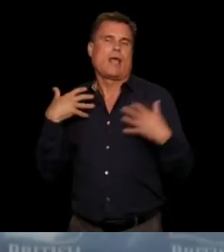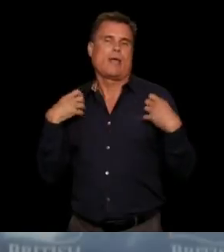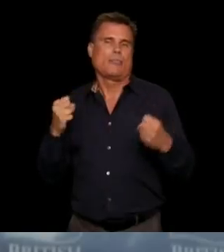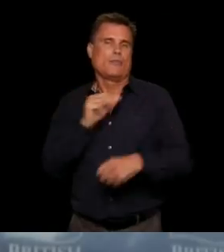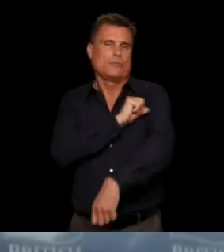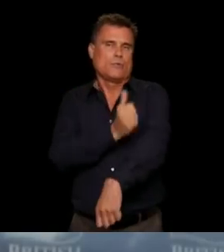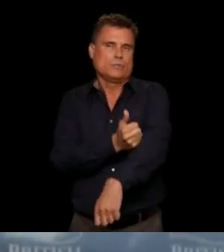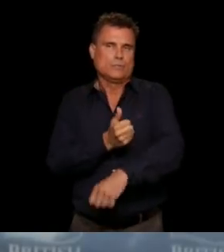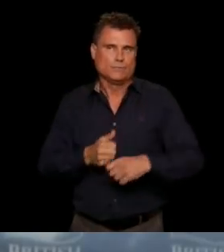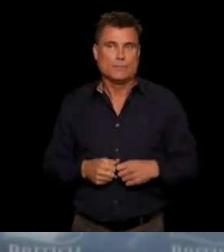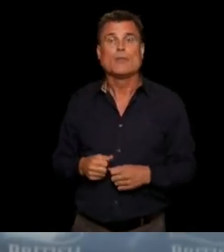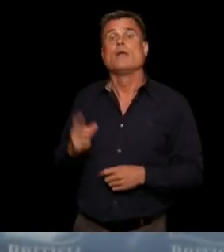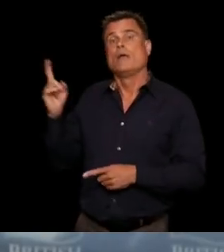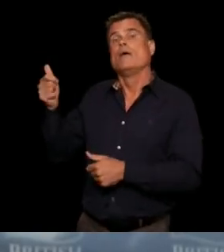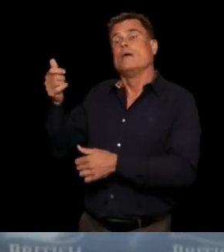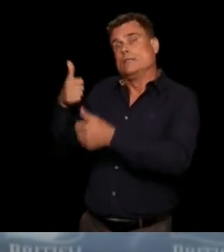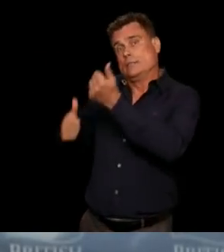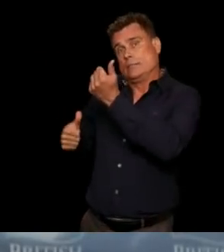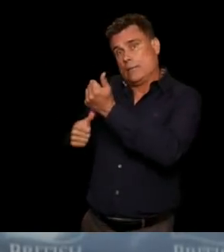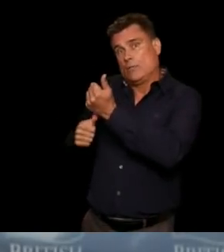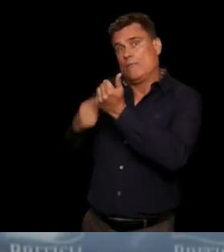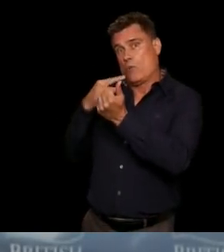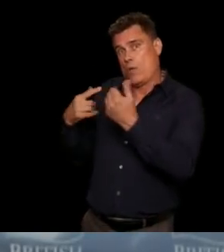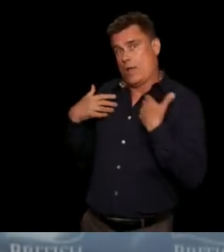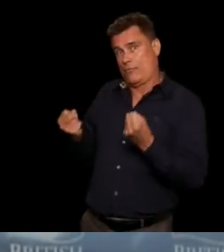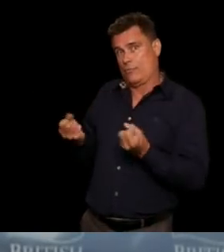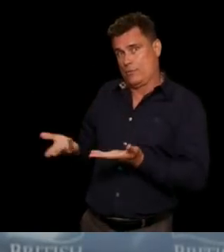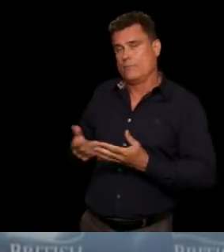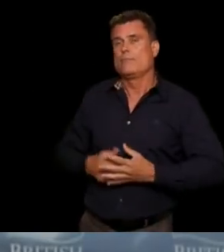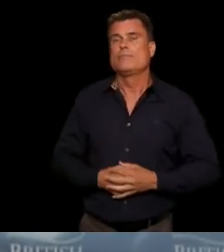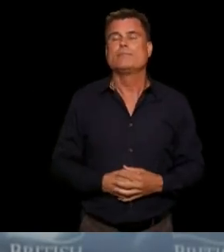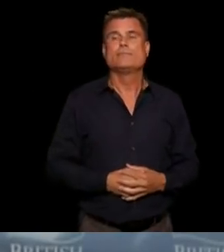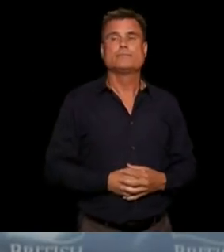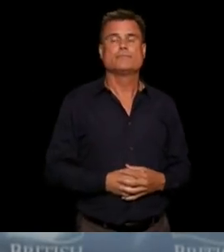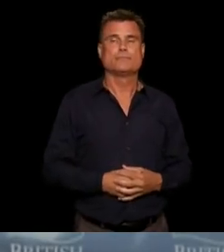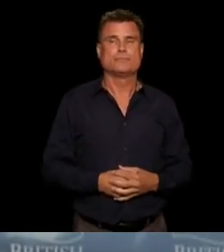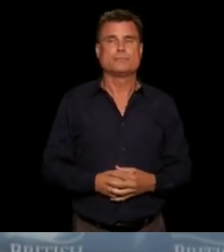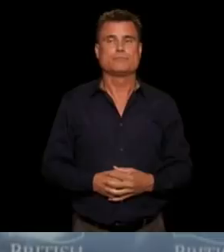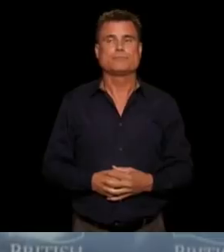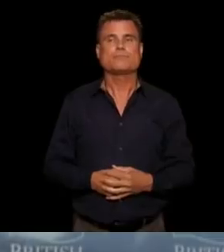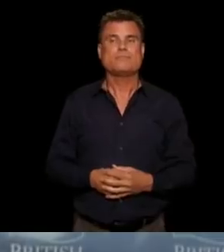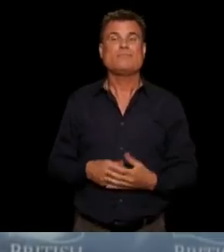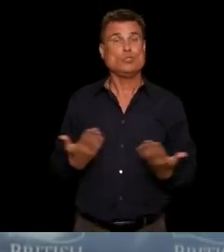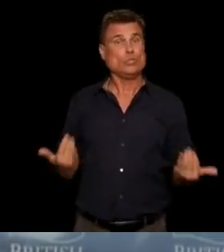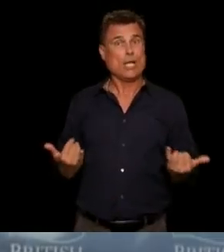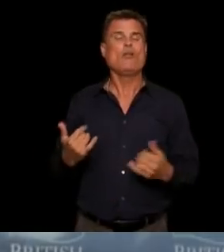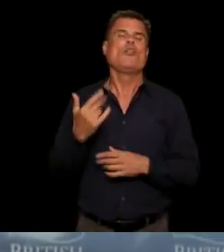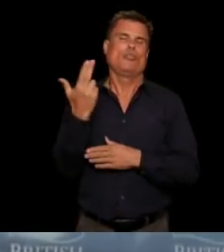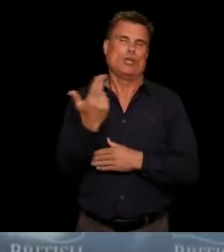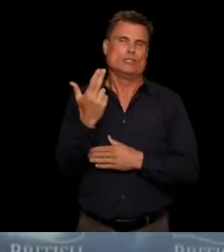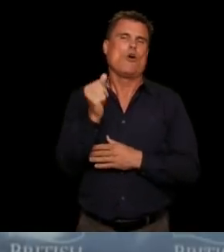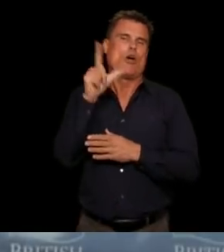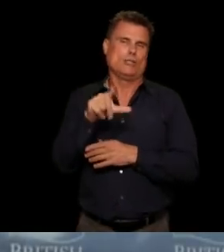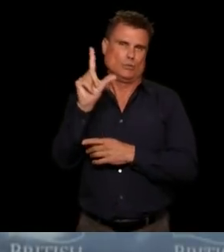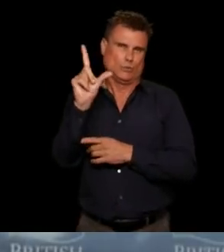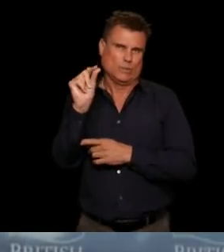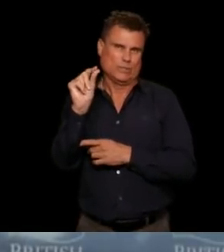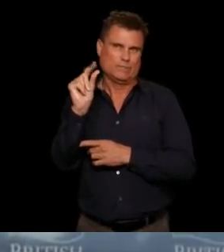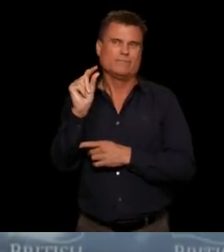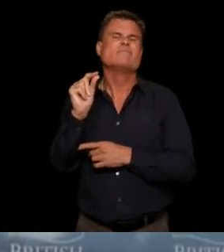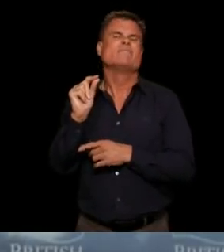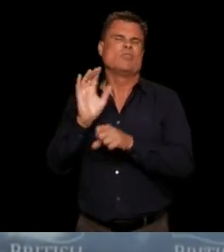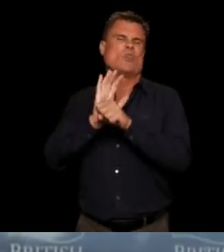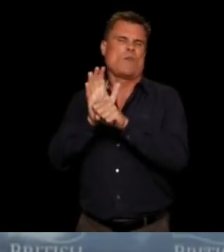Officer today. And this is our COVID-19 briefing for Thursday, August 20th. We're honored to be here on